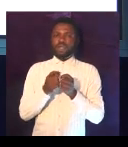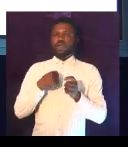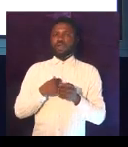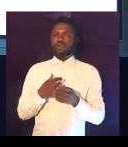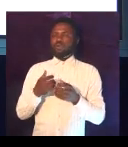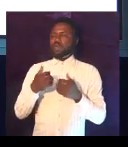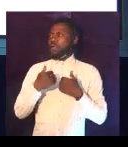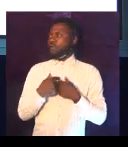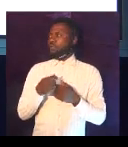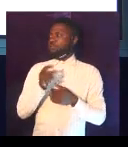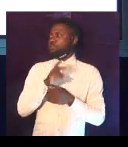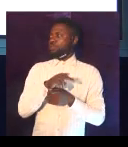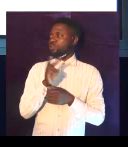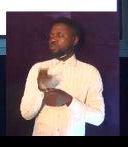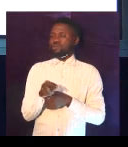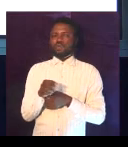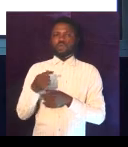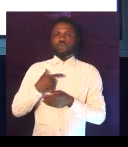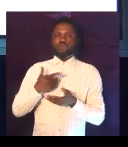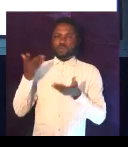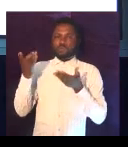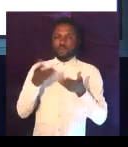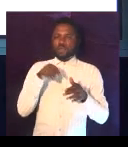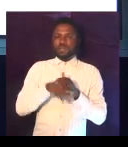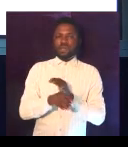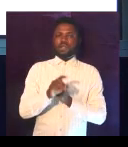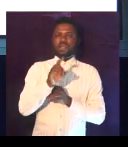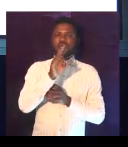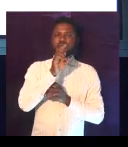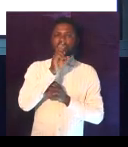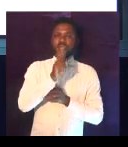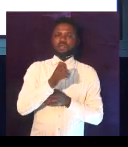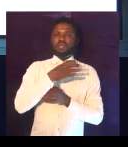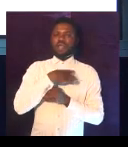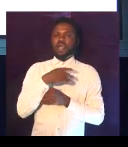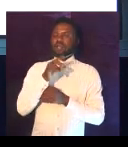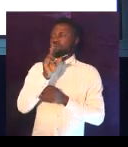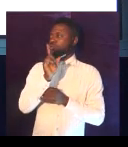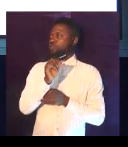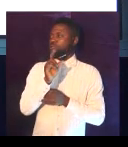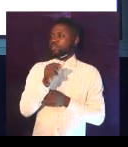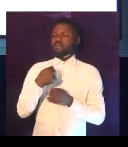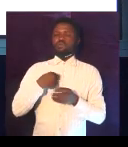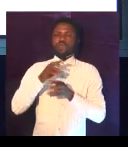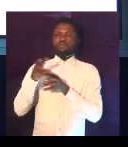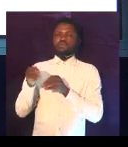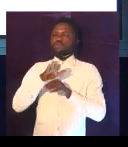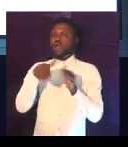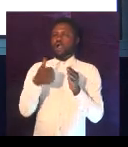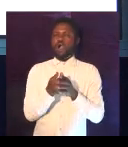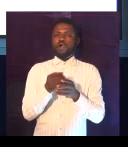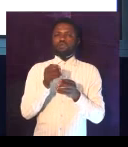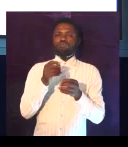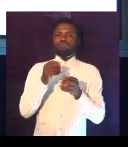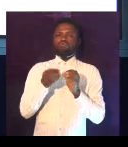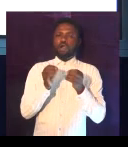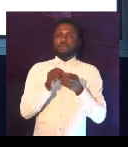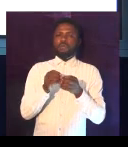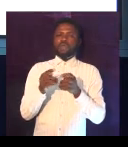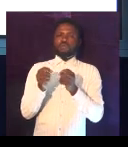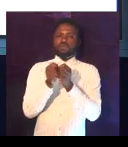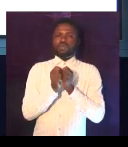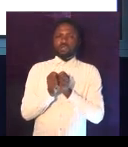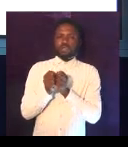get 22. We'll bring down X and we'll bring down 30. Now we'll collect all numbers to one side.